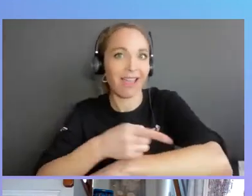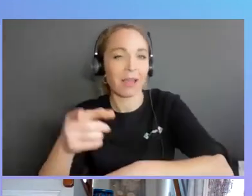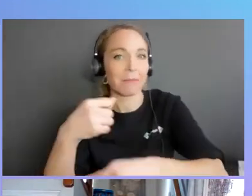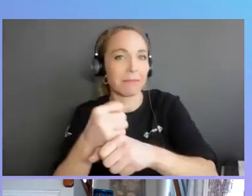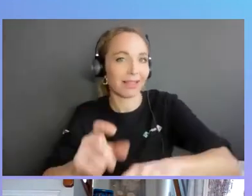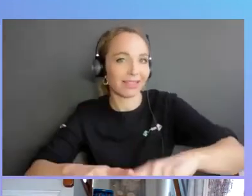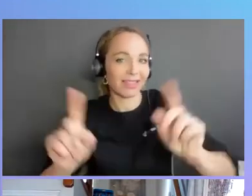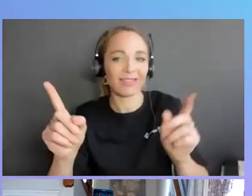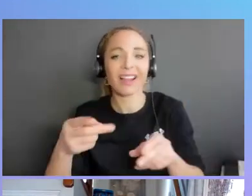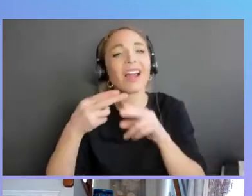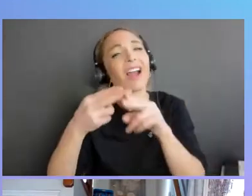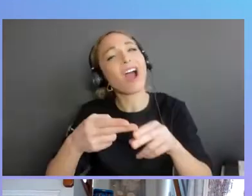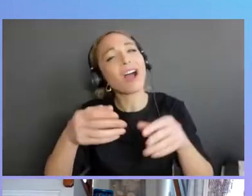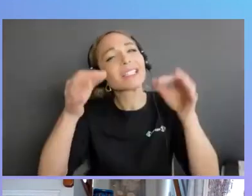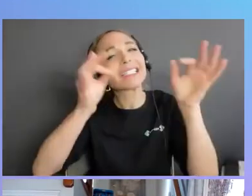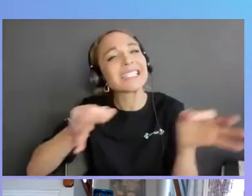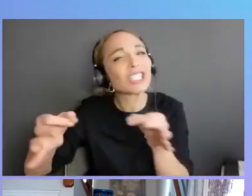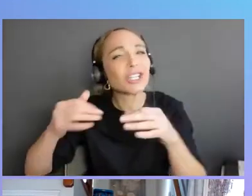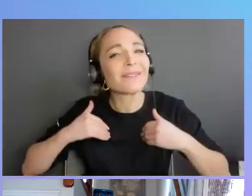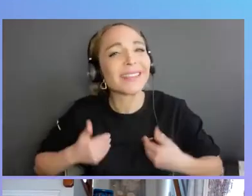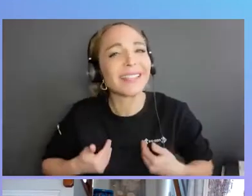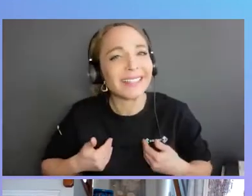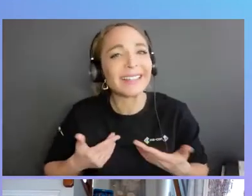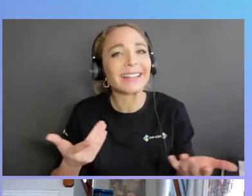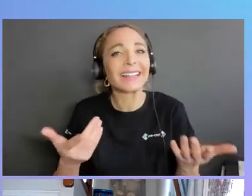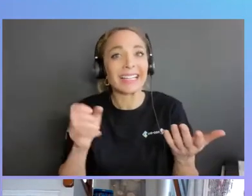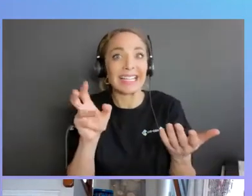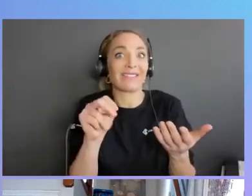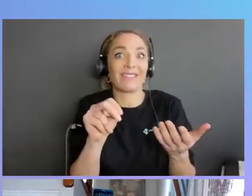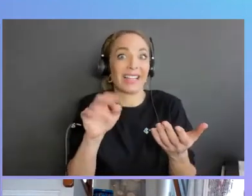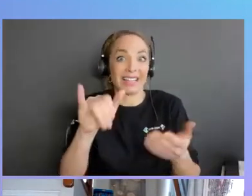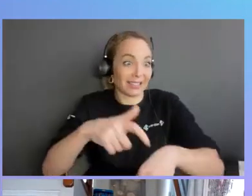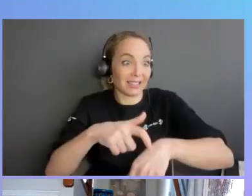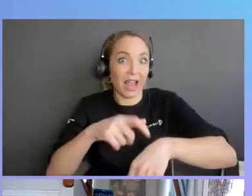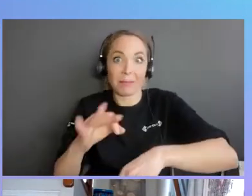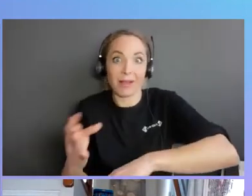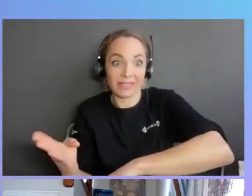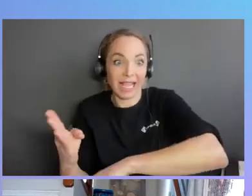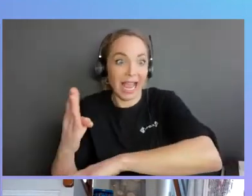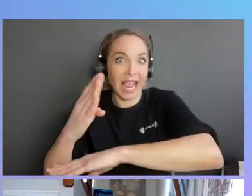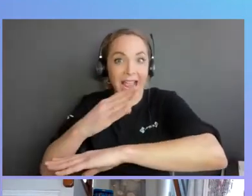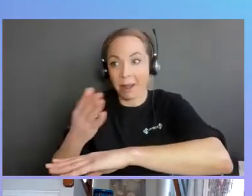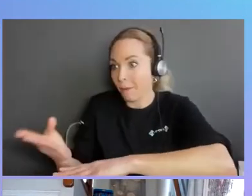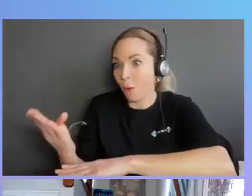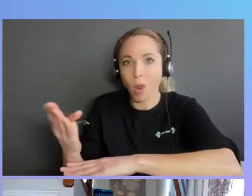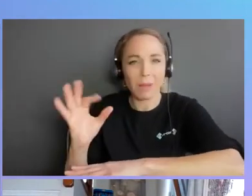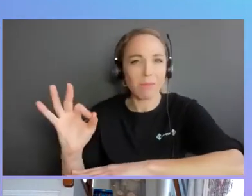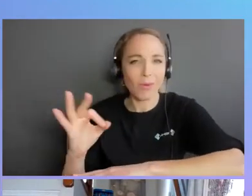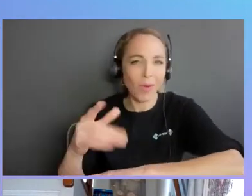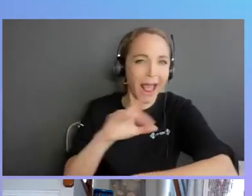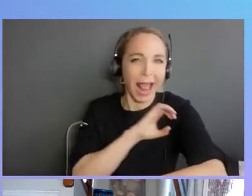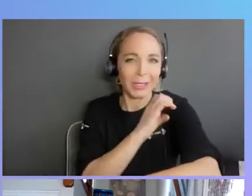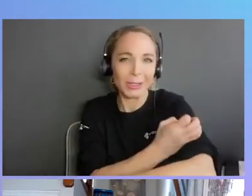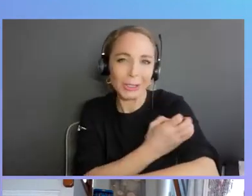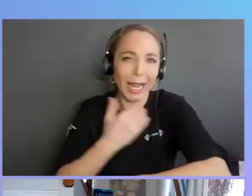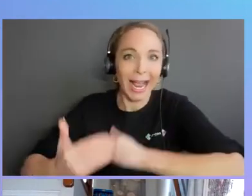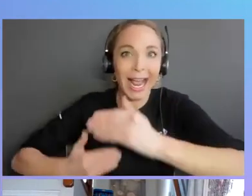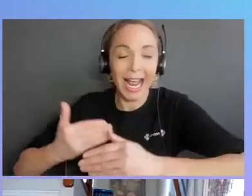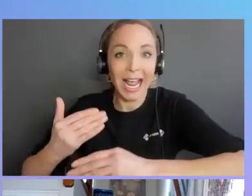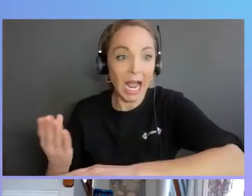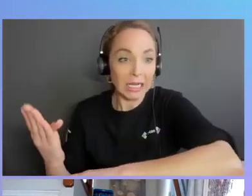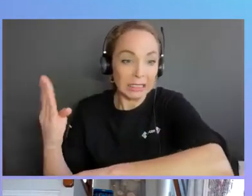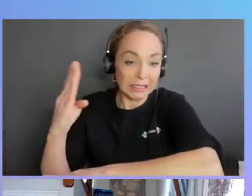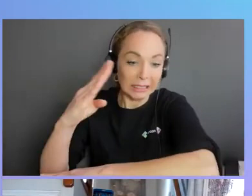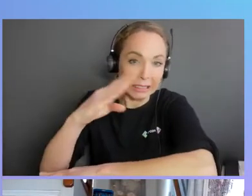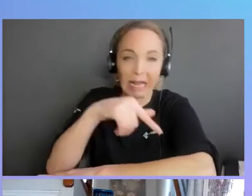takes physical energy. So the more decisions you make, the more tired you get, the worse your decisions get. And this has been literally shown in a